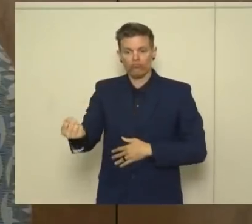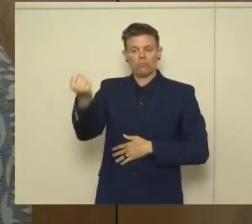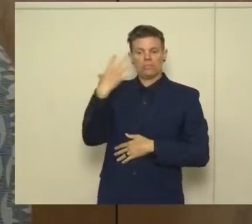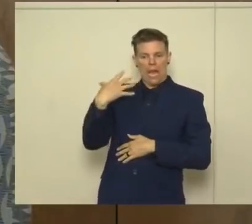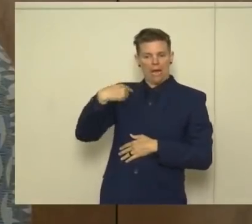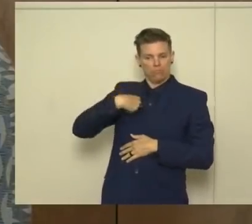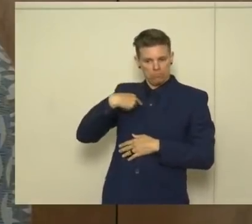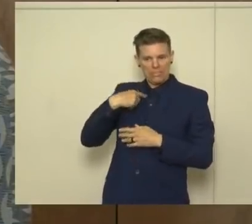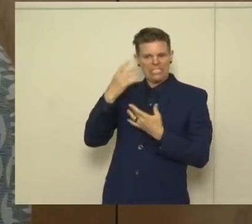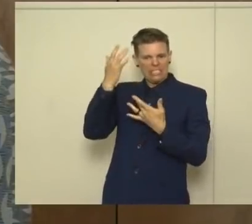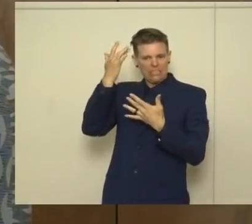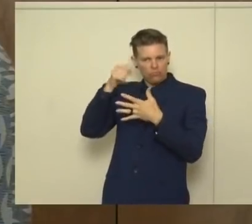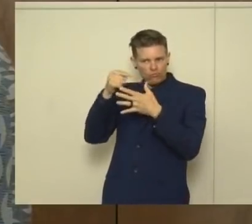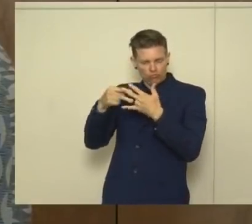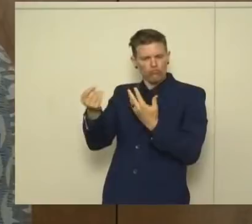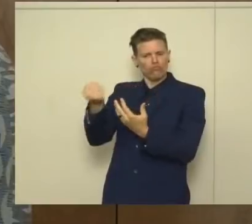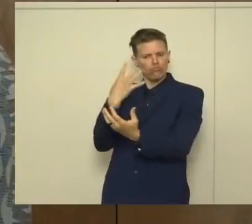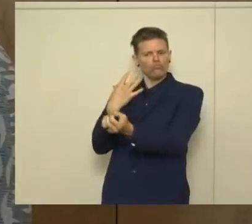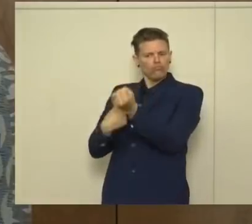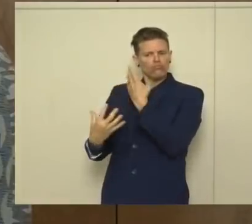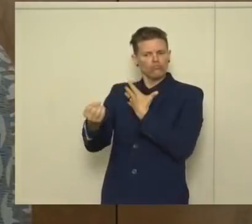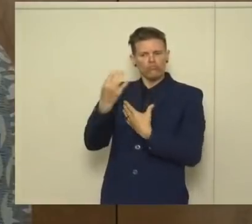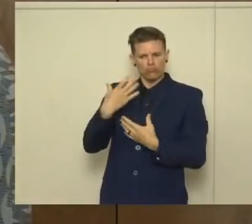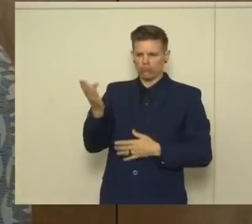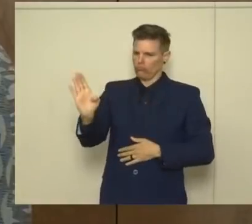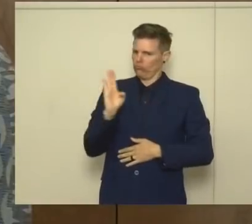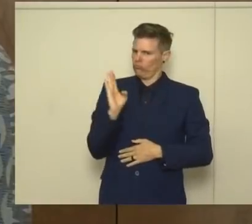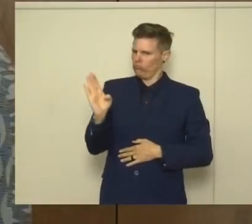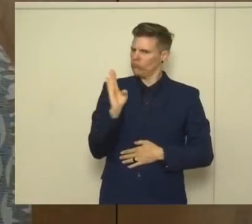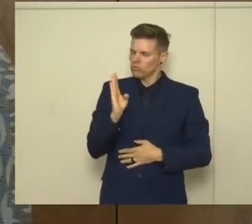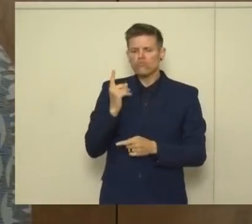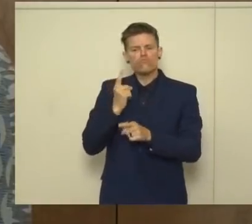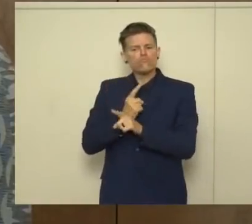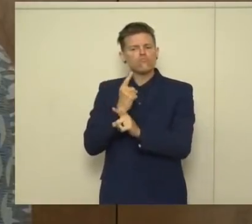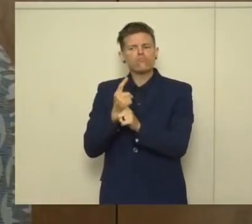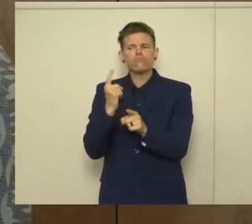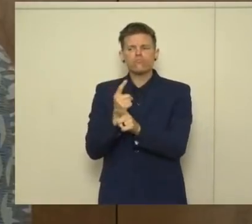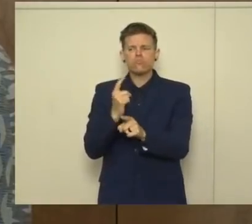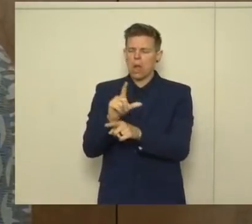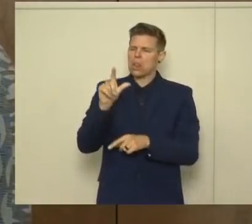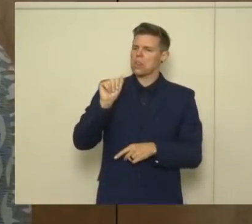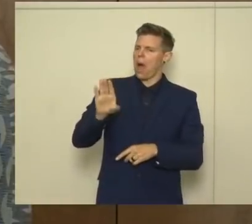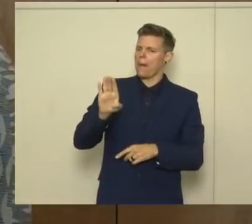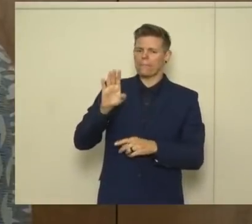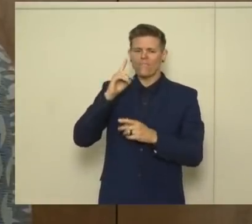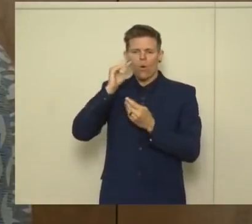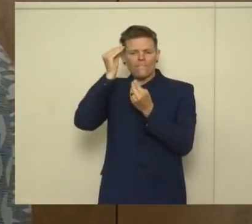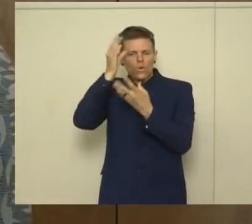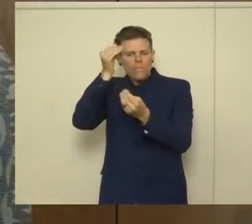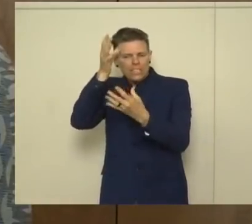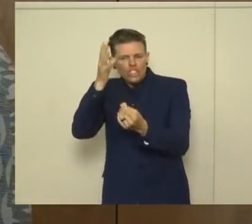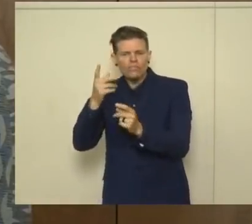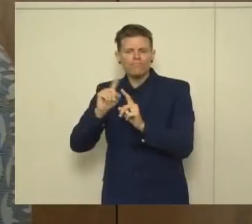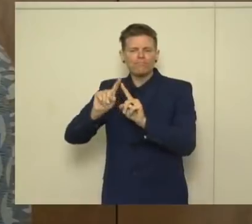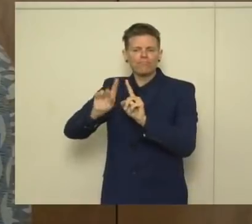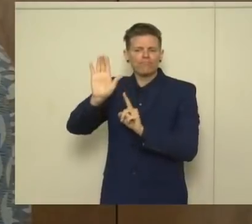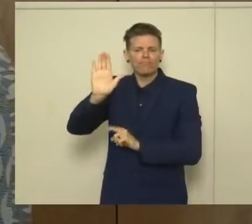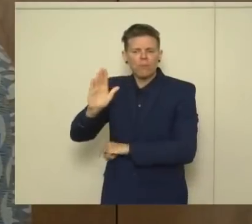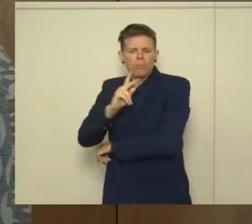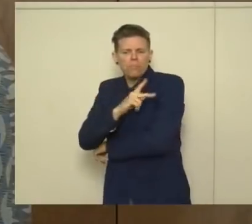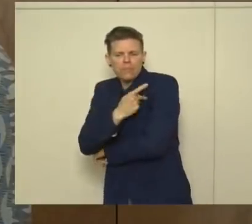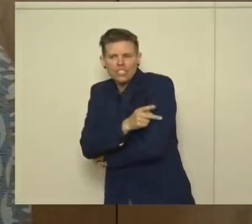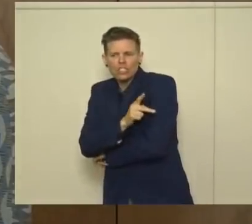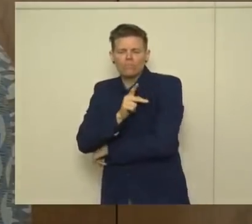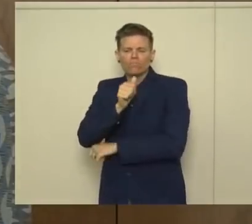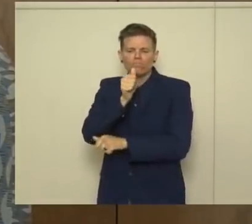public health epidemiology database that is designed both to do patient protection and privacy,